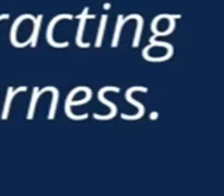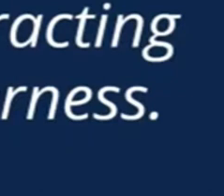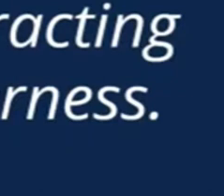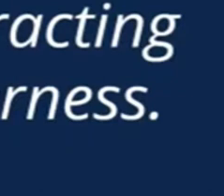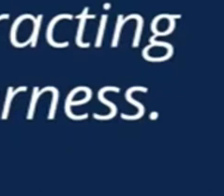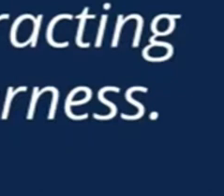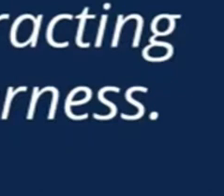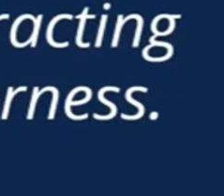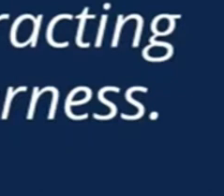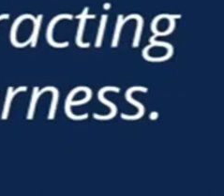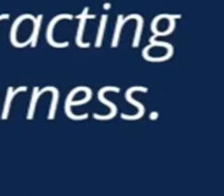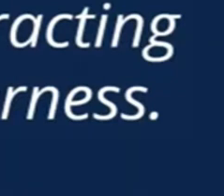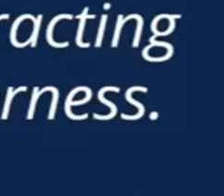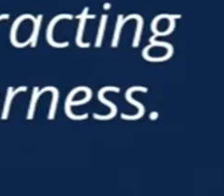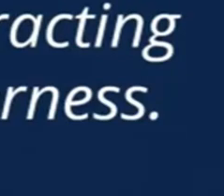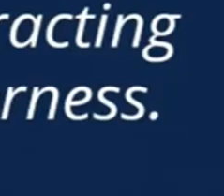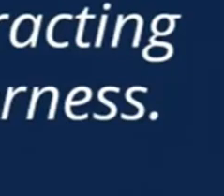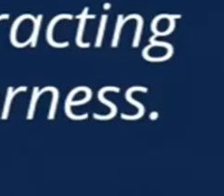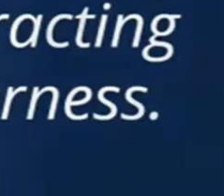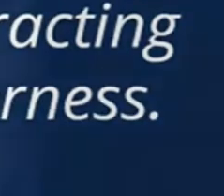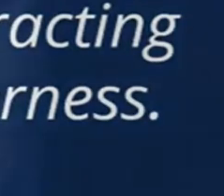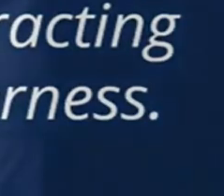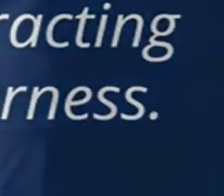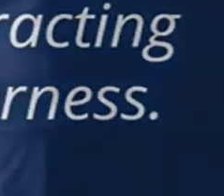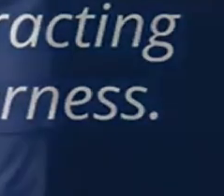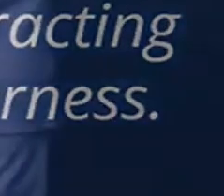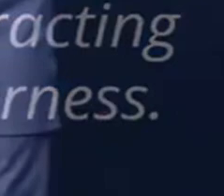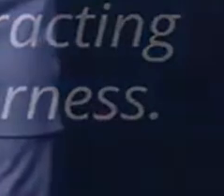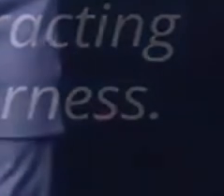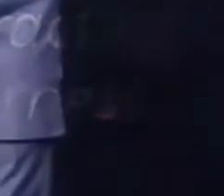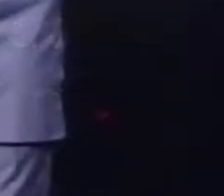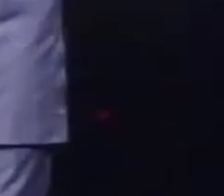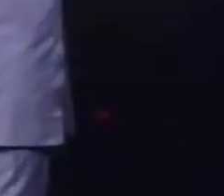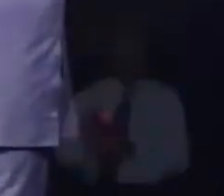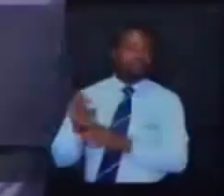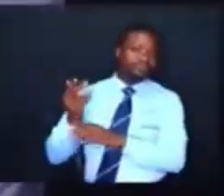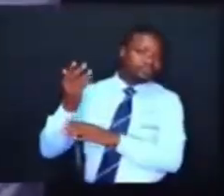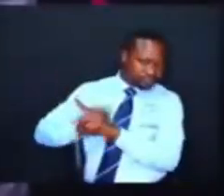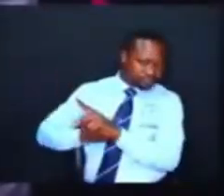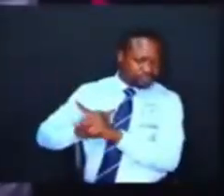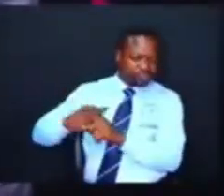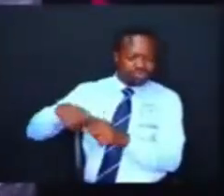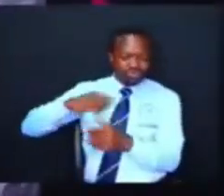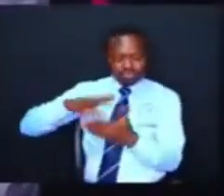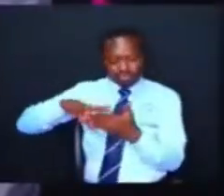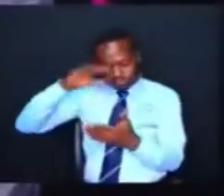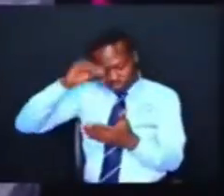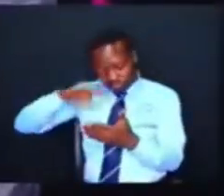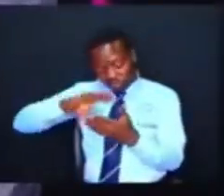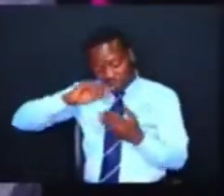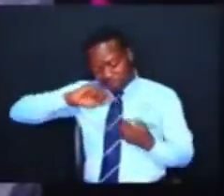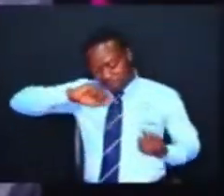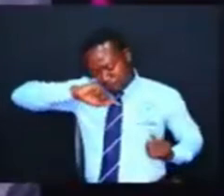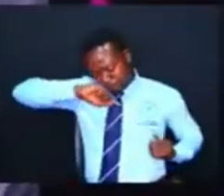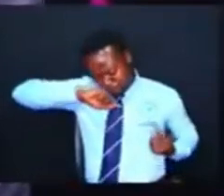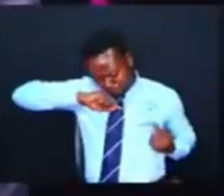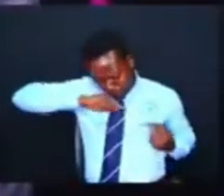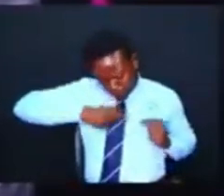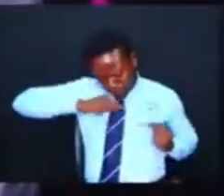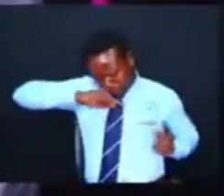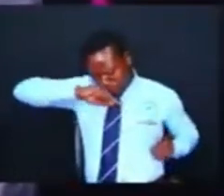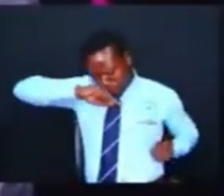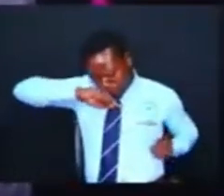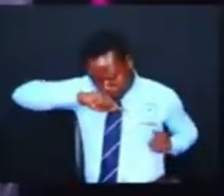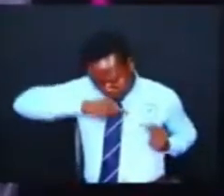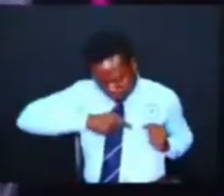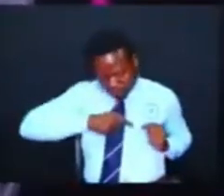Now, for the past months, we have studied that bitterness is a seed of resentment in the